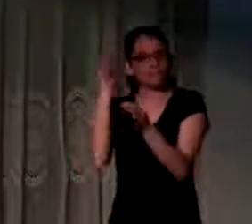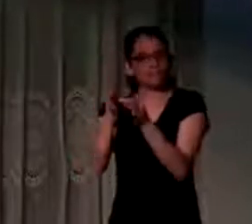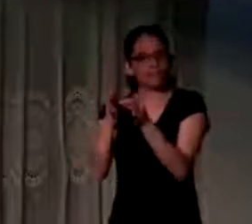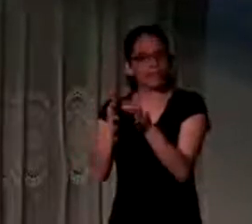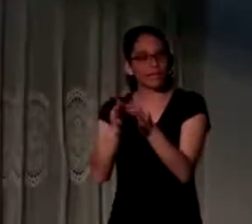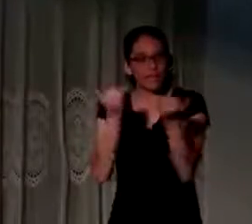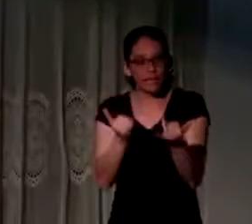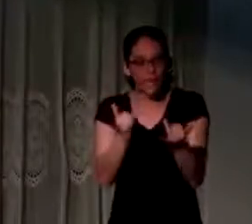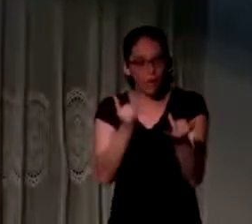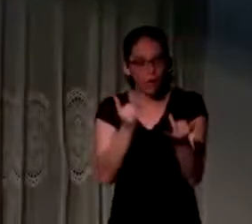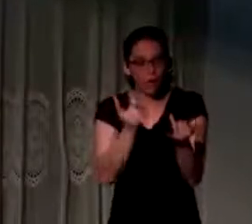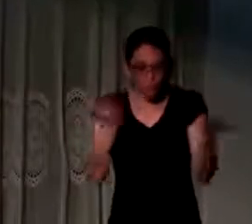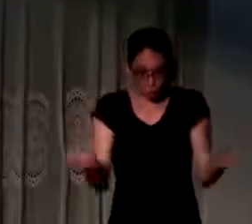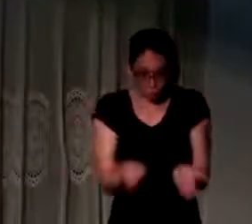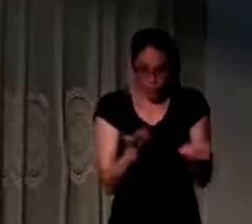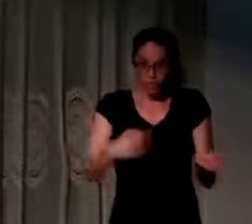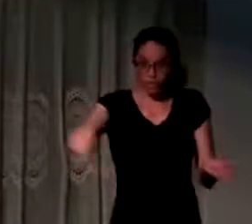now.